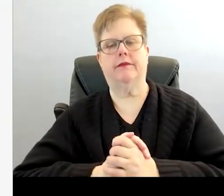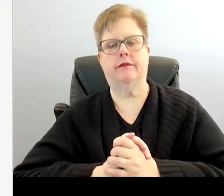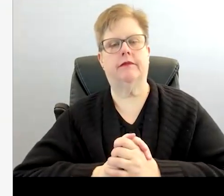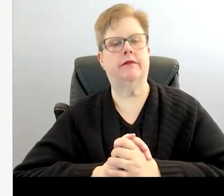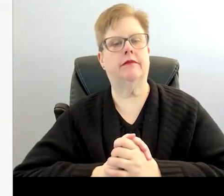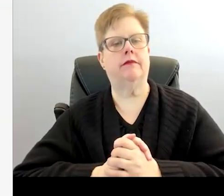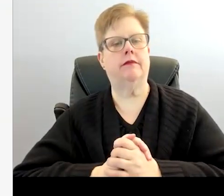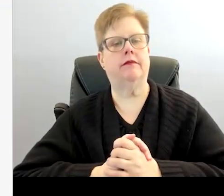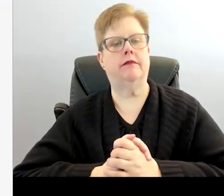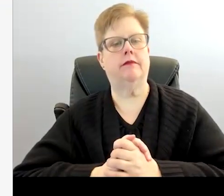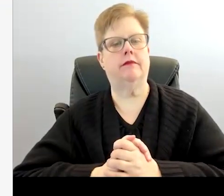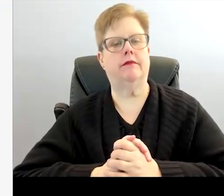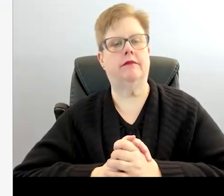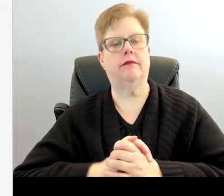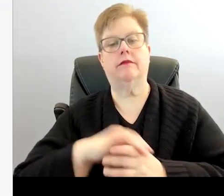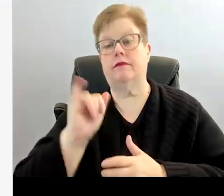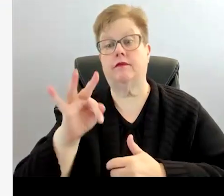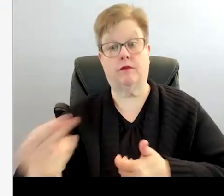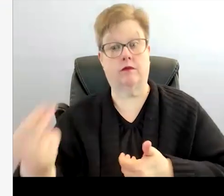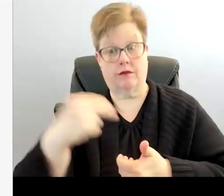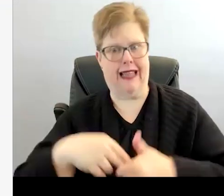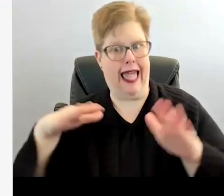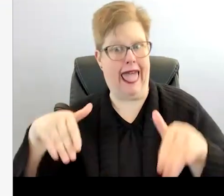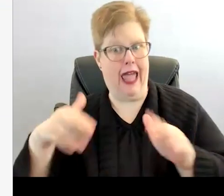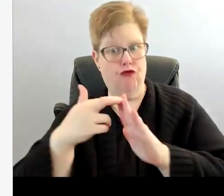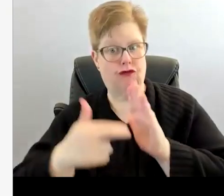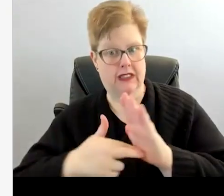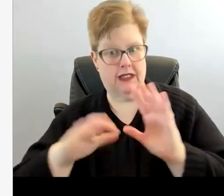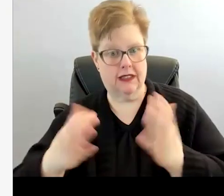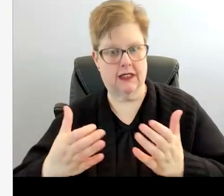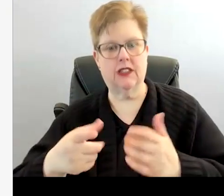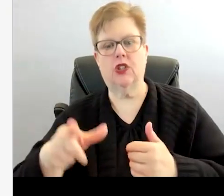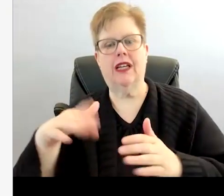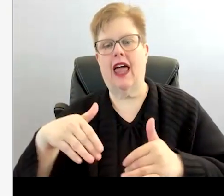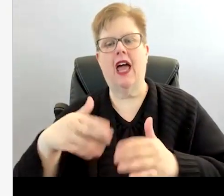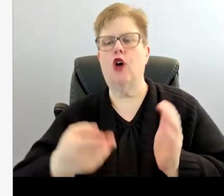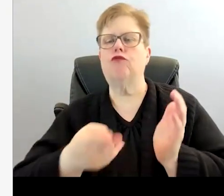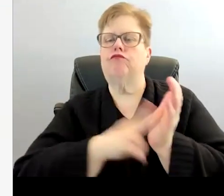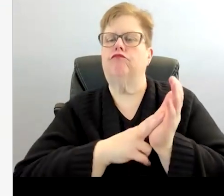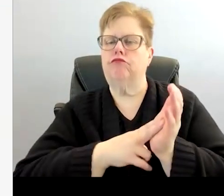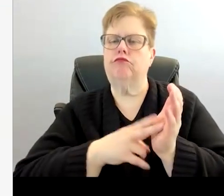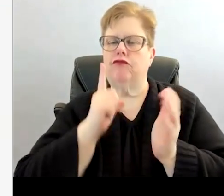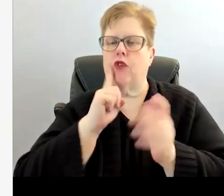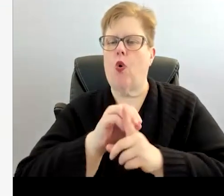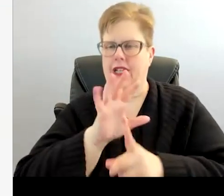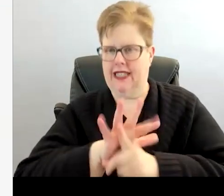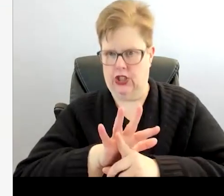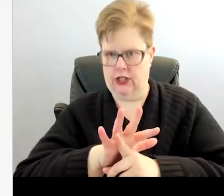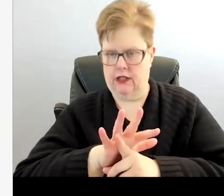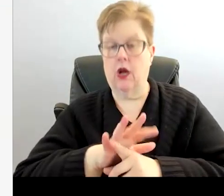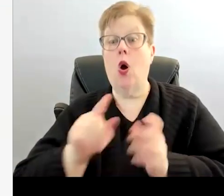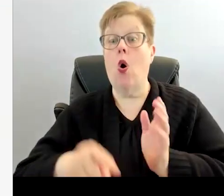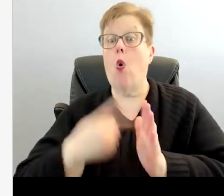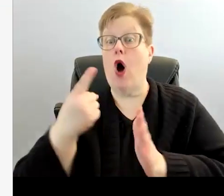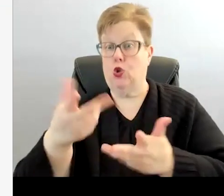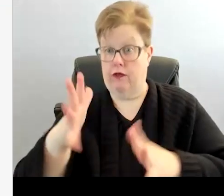If you are joining us and you haven't registered for courses yet, you're not yet enrolled in orientation. And so once you